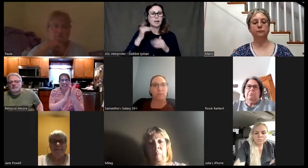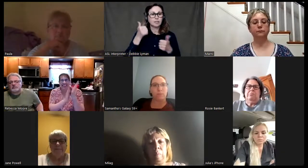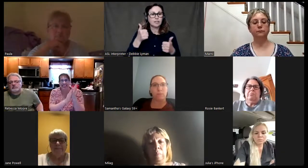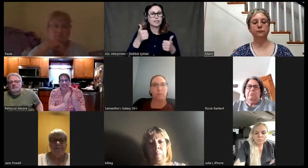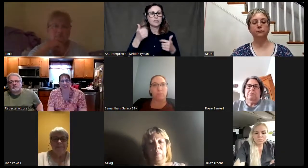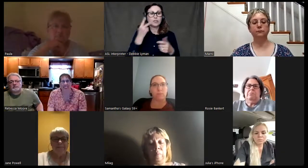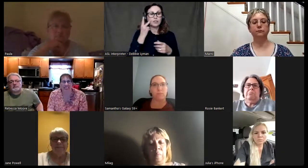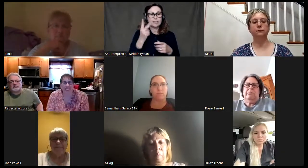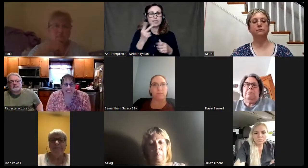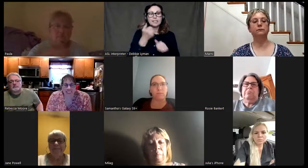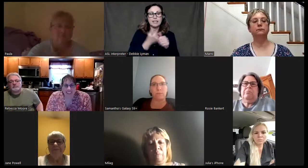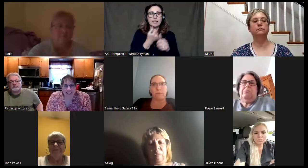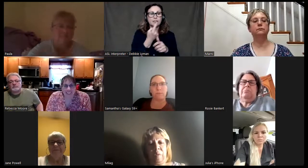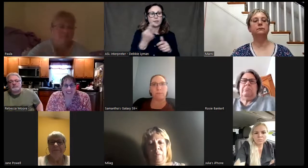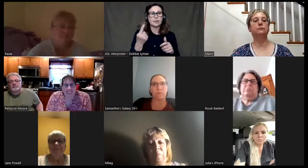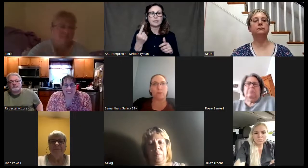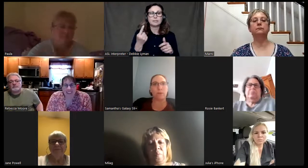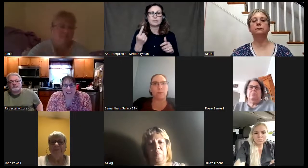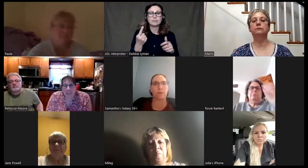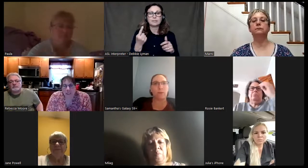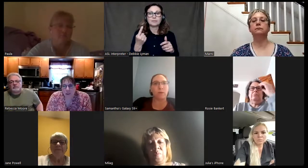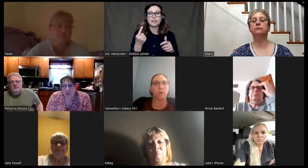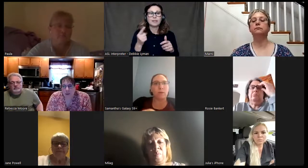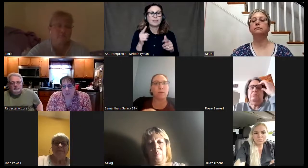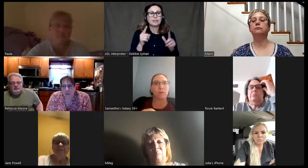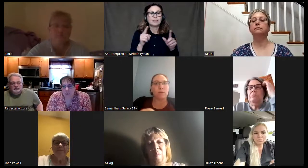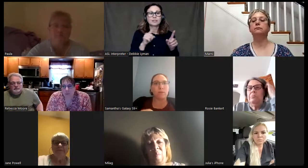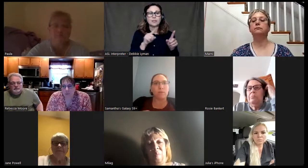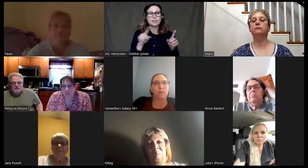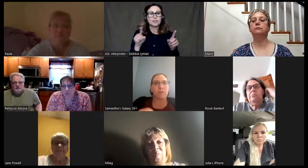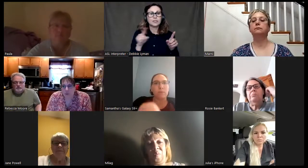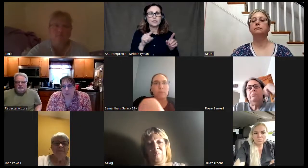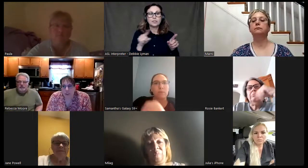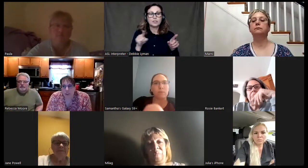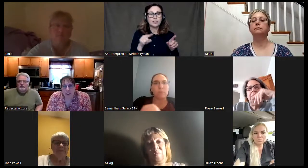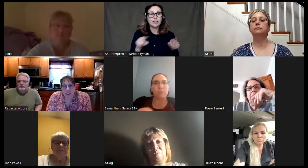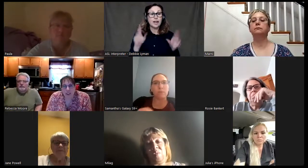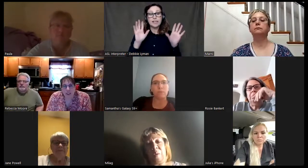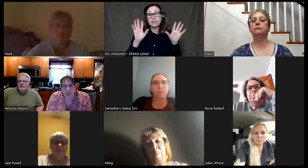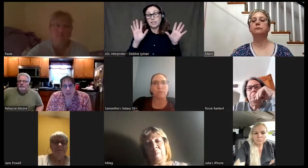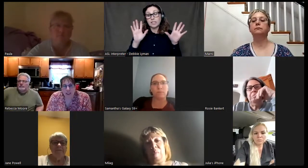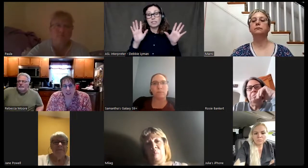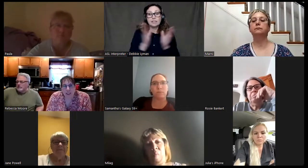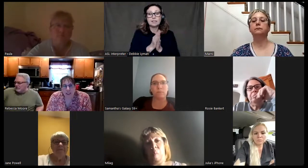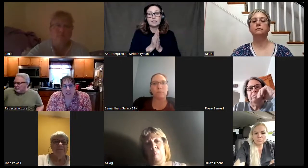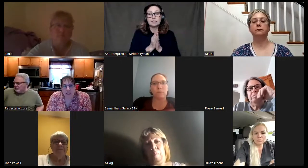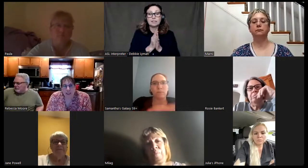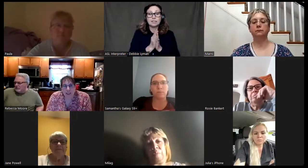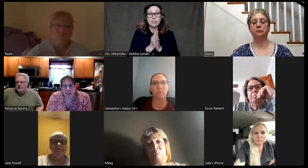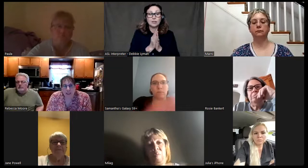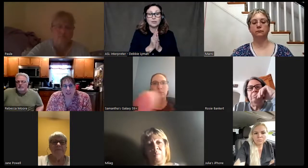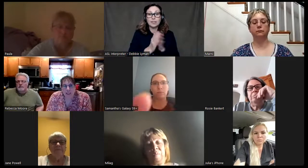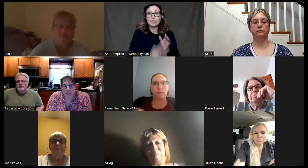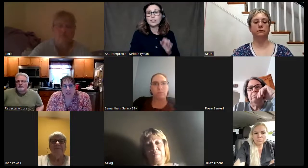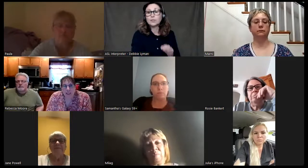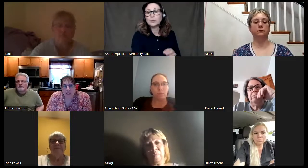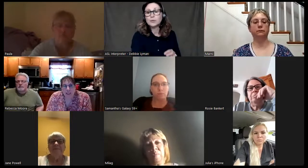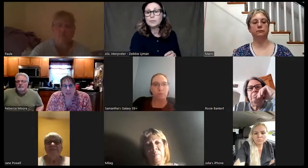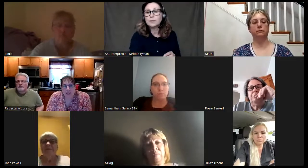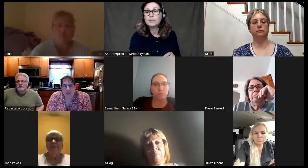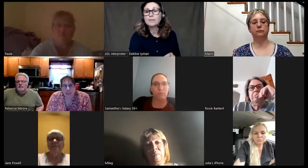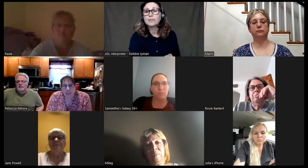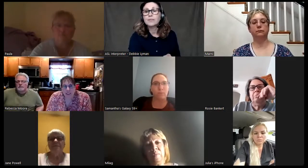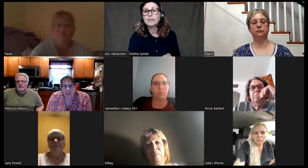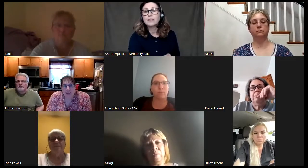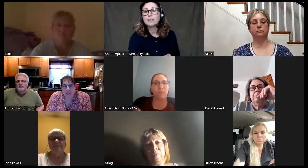Yep. top. Good. So you can see everyone. Mhm. So there's 9 of us. So that's a good